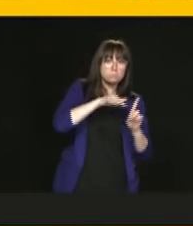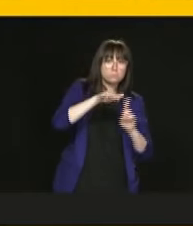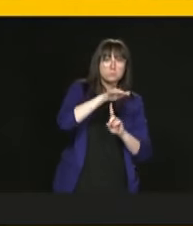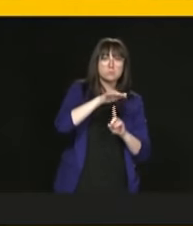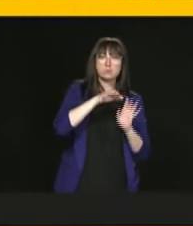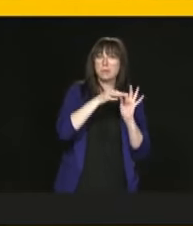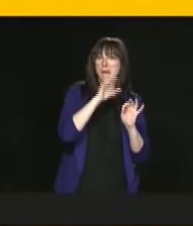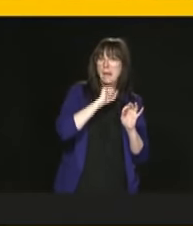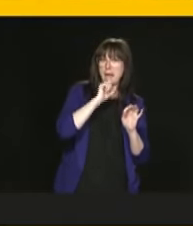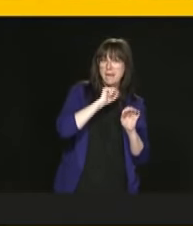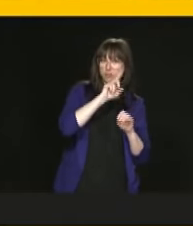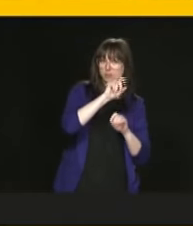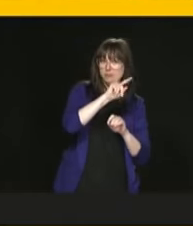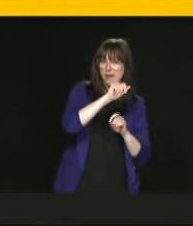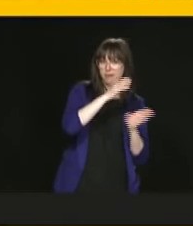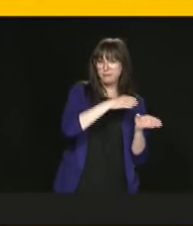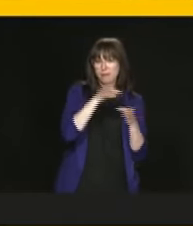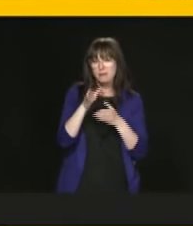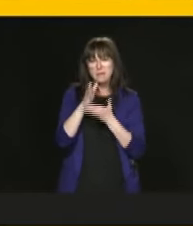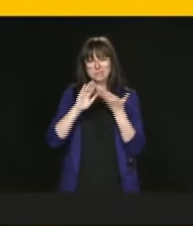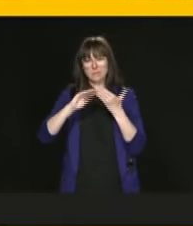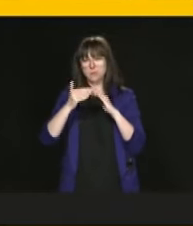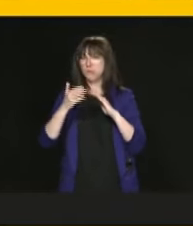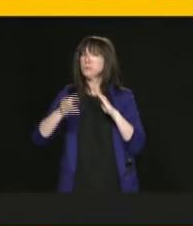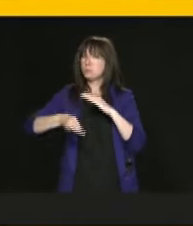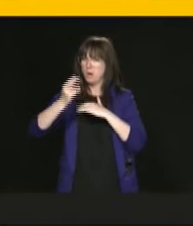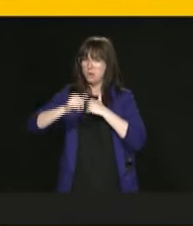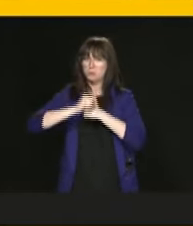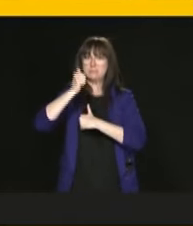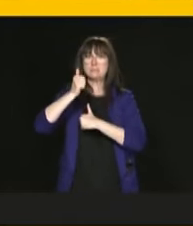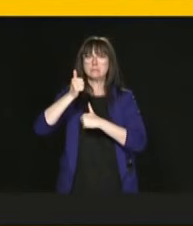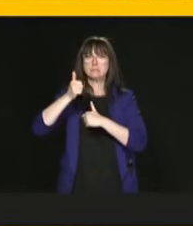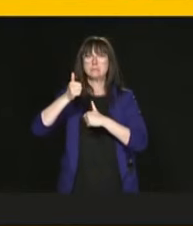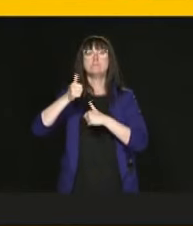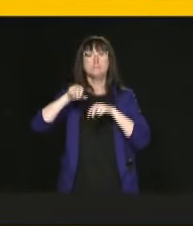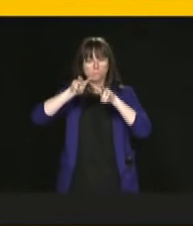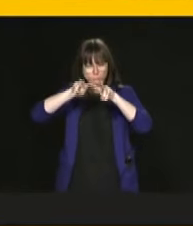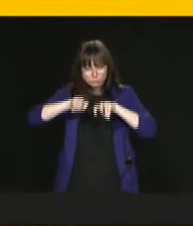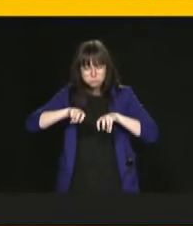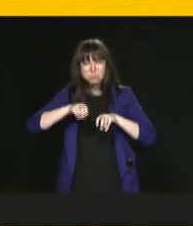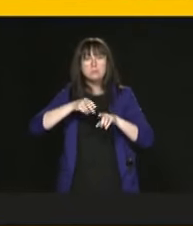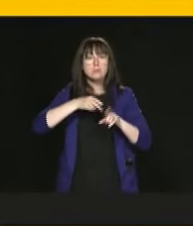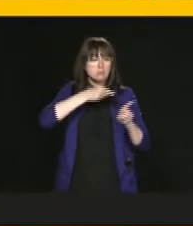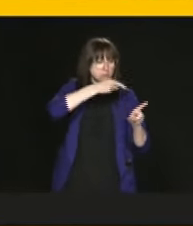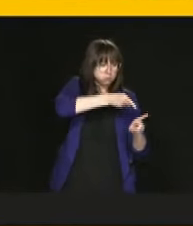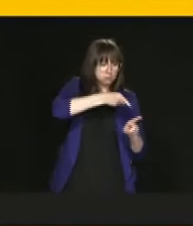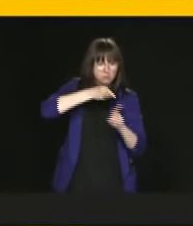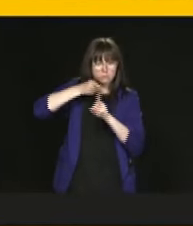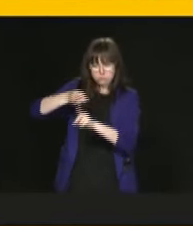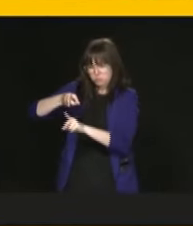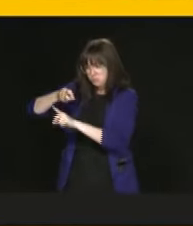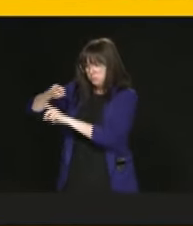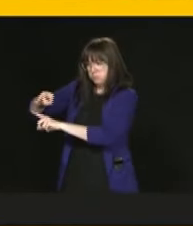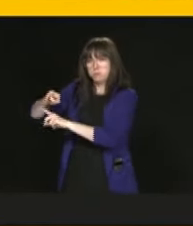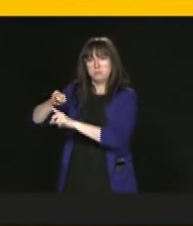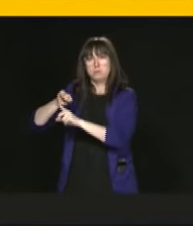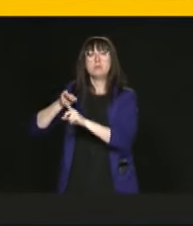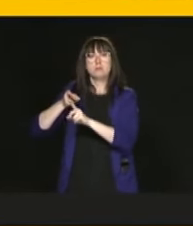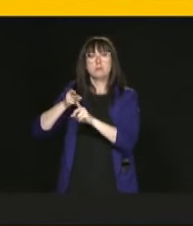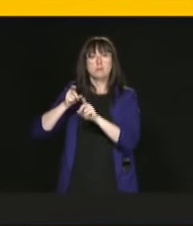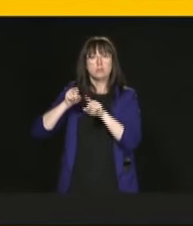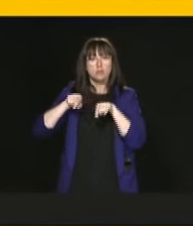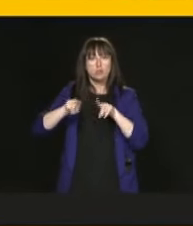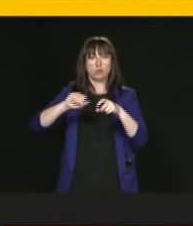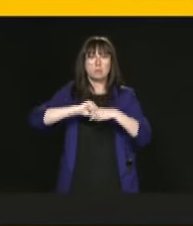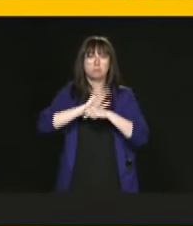that are vulnerable for whatever reasons, you can target your response as you try to address a pandemic before you get the vaccine. And the